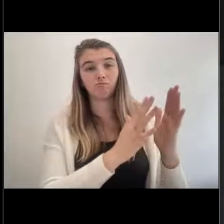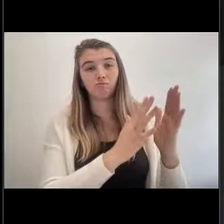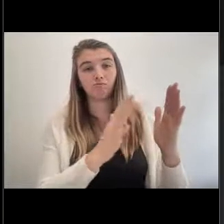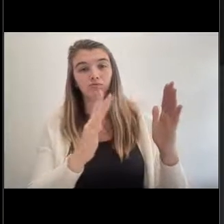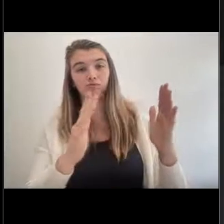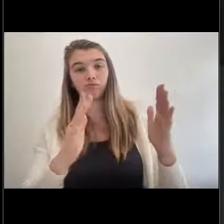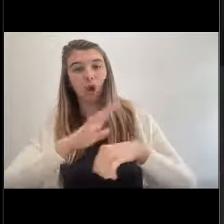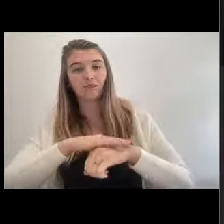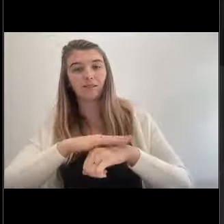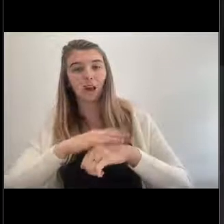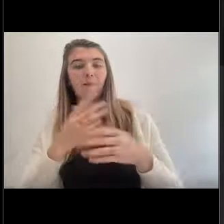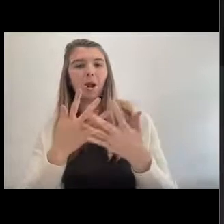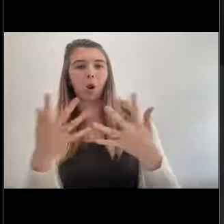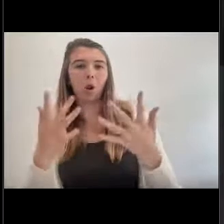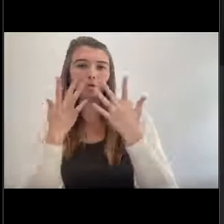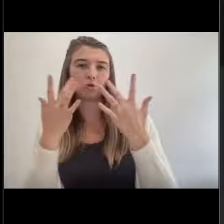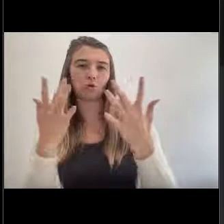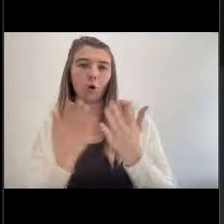and the Mediterranean Sea.